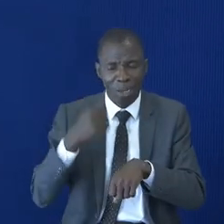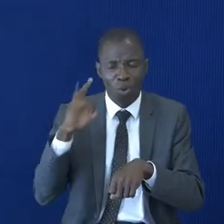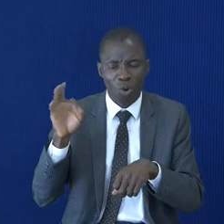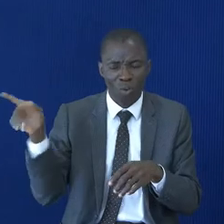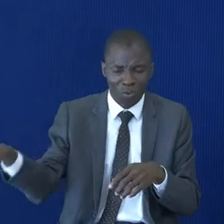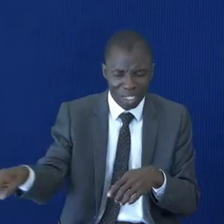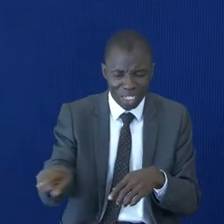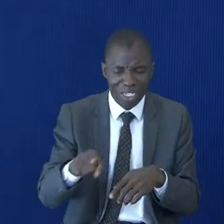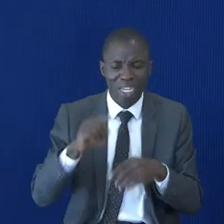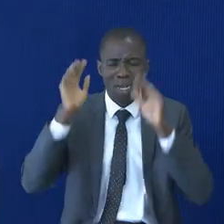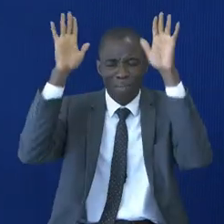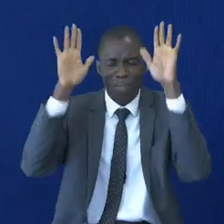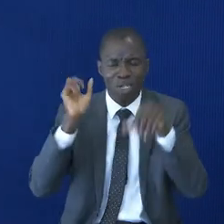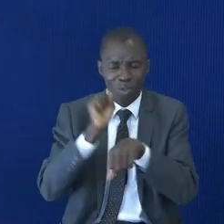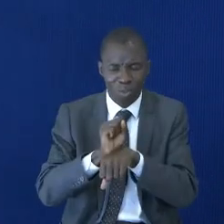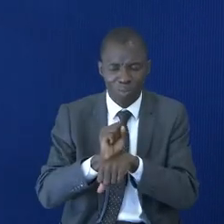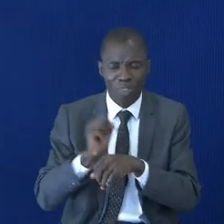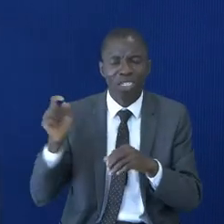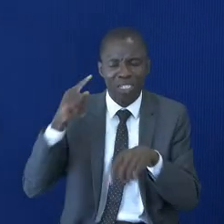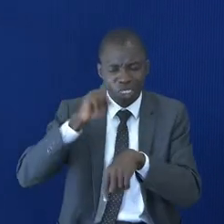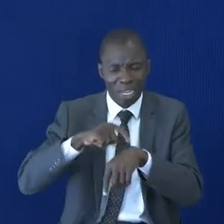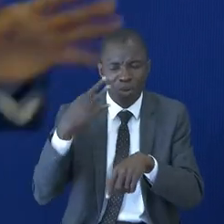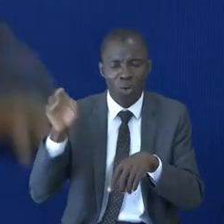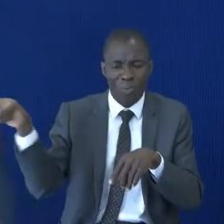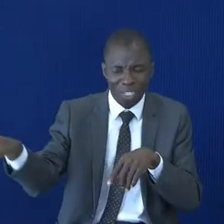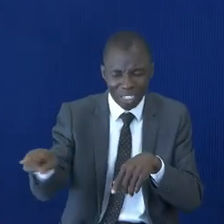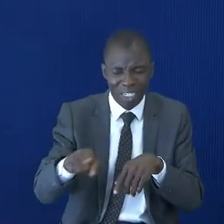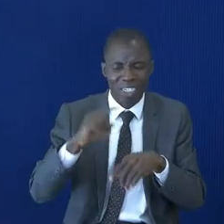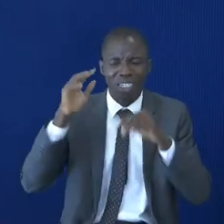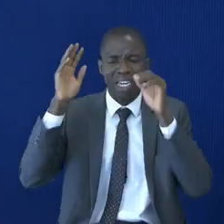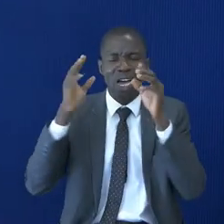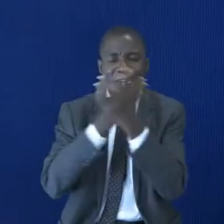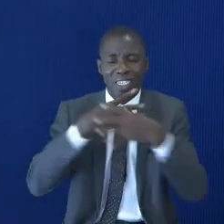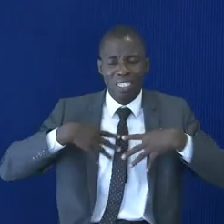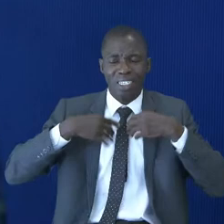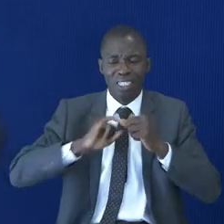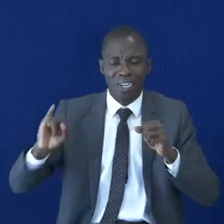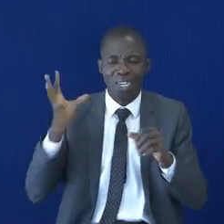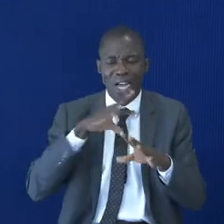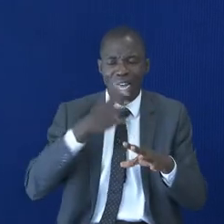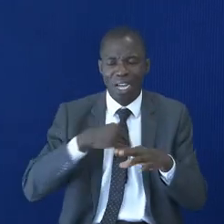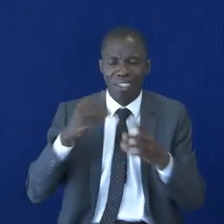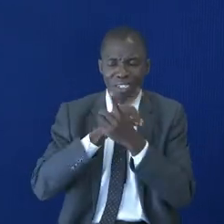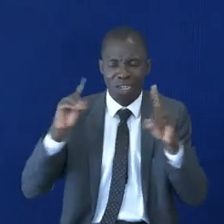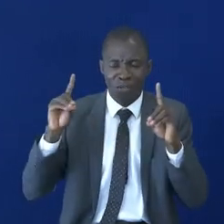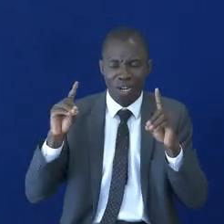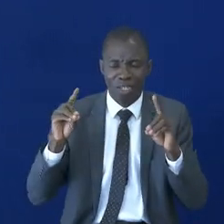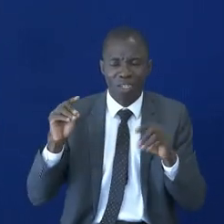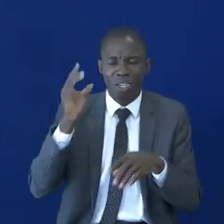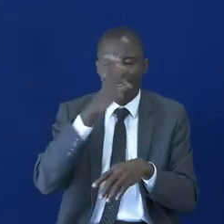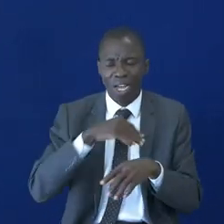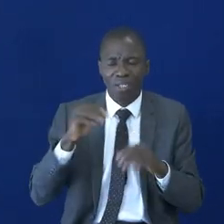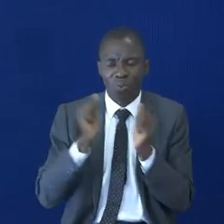miracle, the moment of their healing, the moment of their deliverance. With